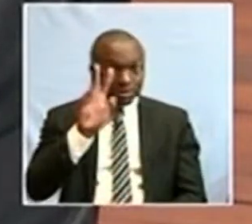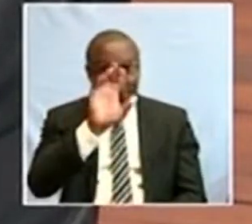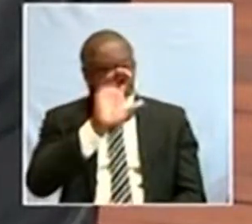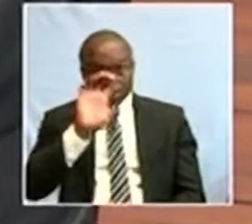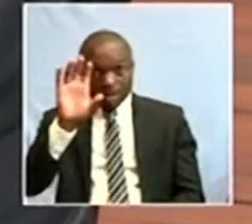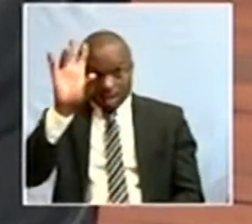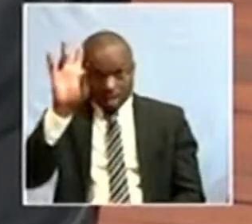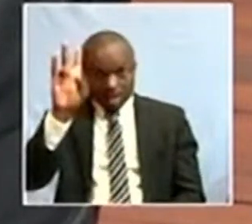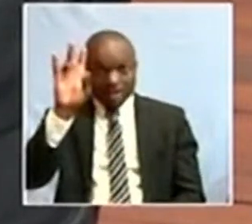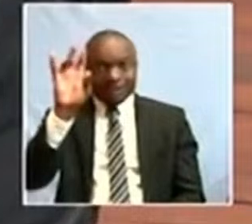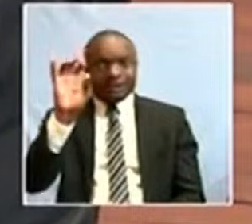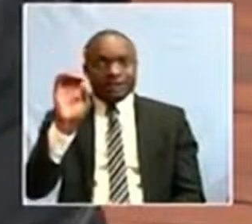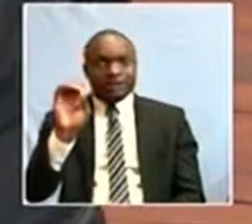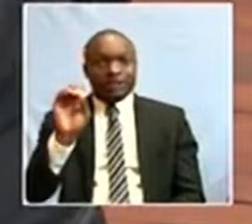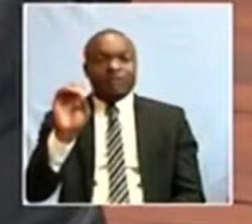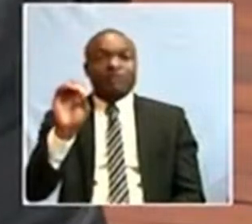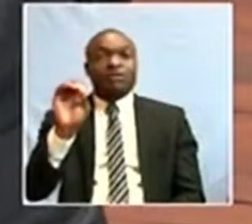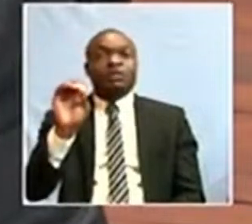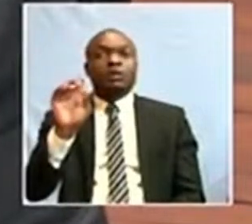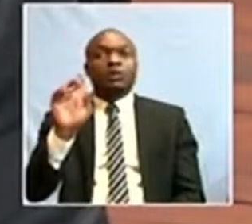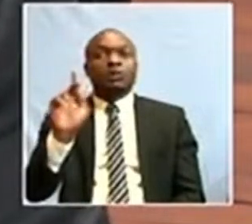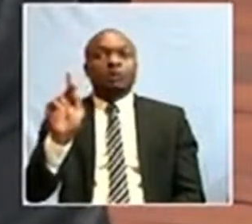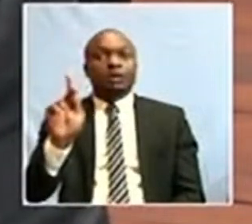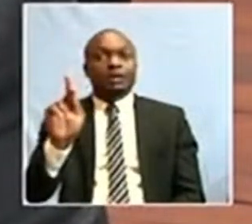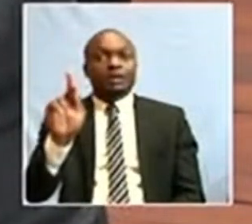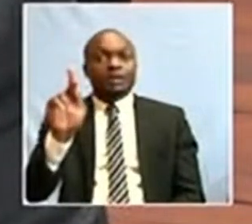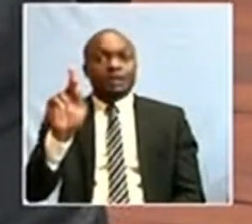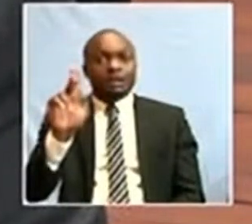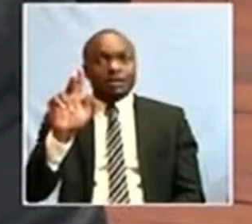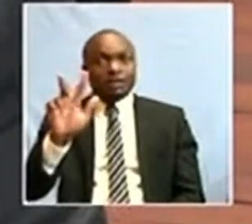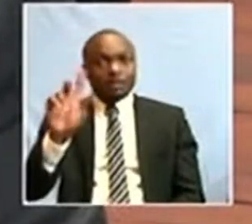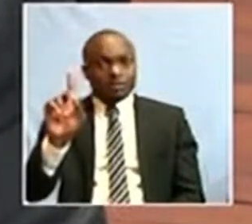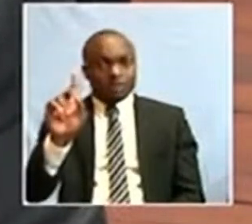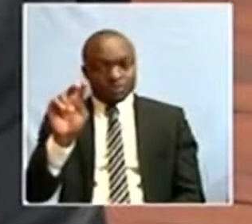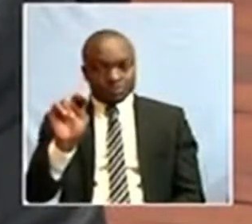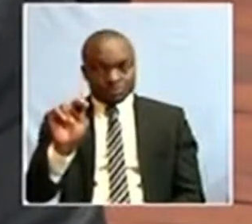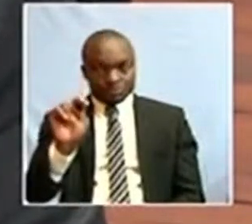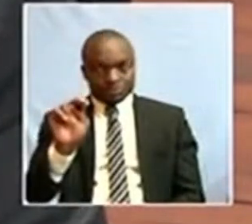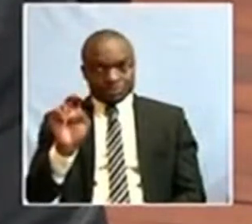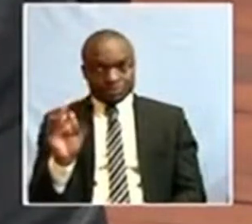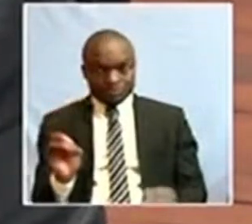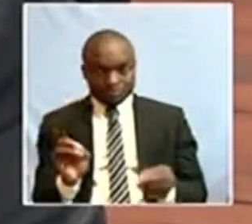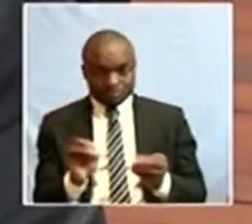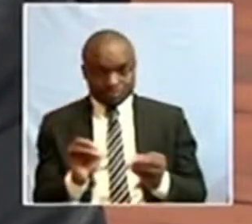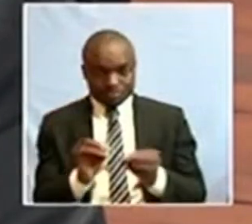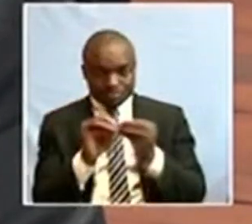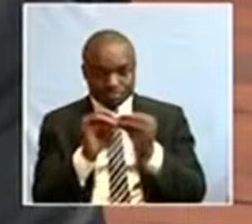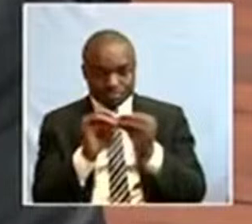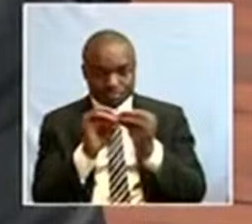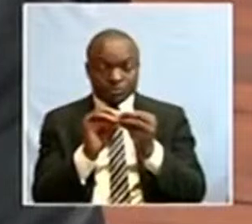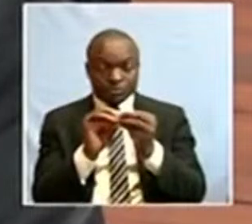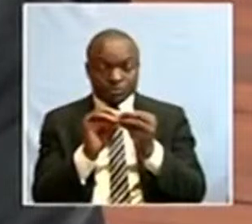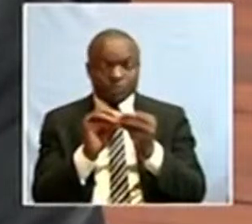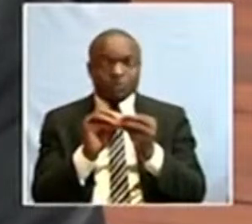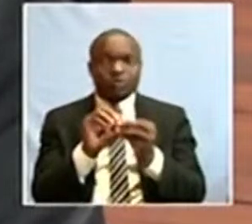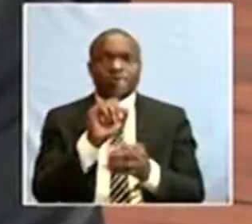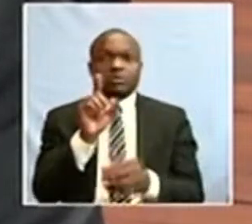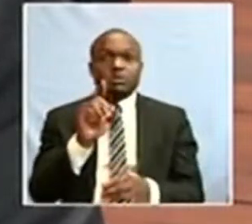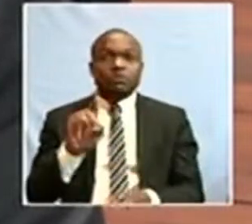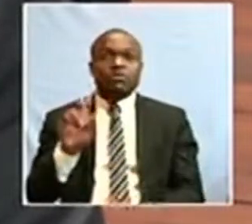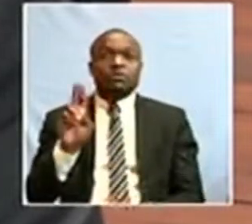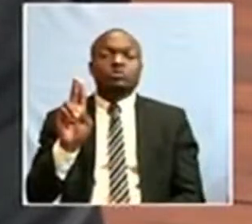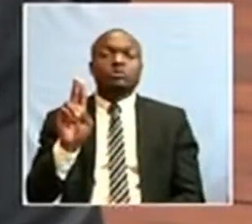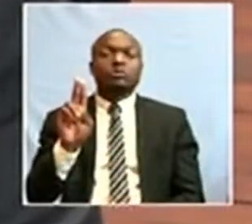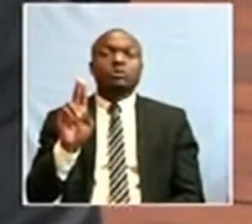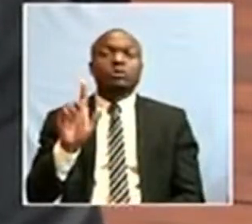332,270 kwacha 31 ingwe. Now, when you add up those figures, Chair, on Zulao, NAPSA, LASIF, and is it